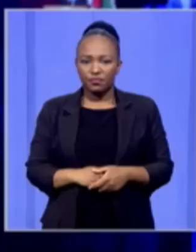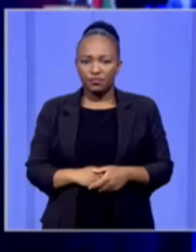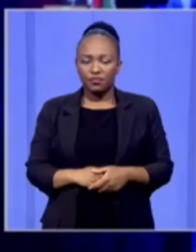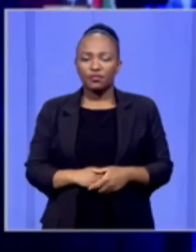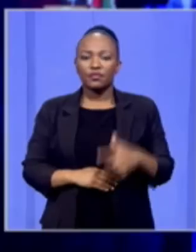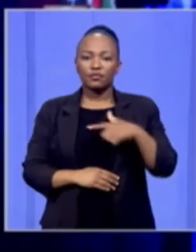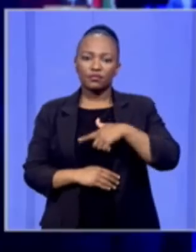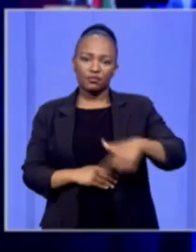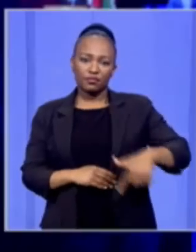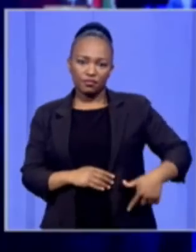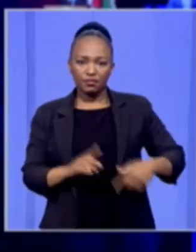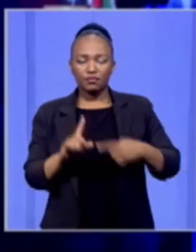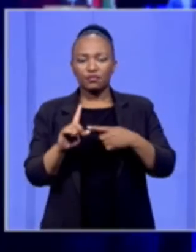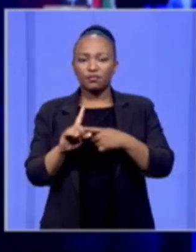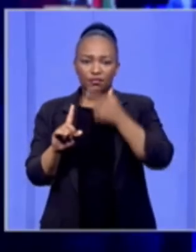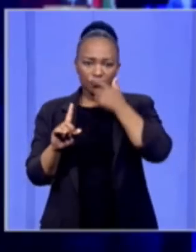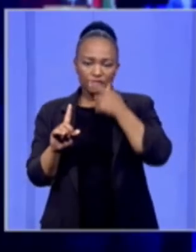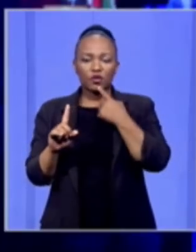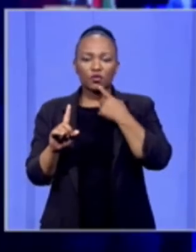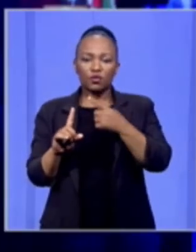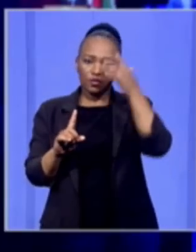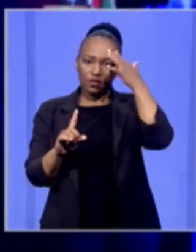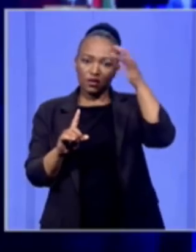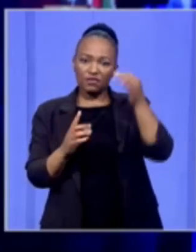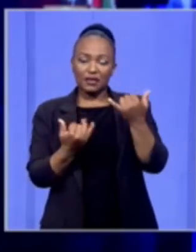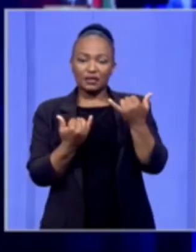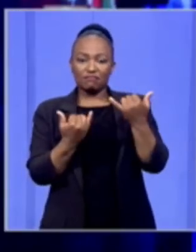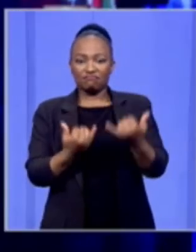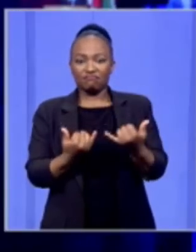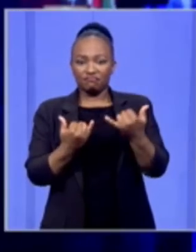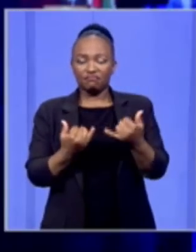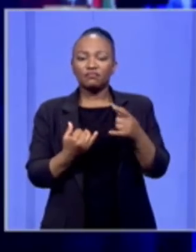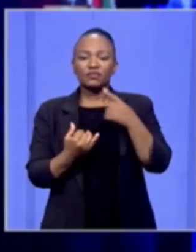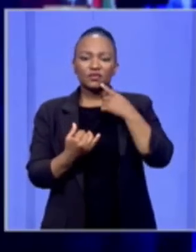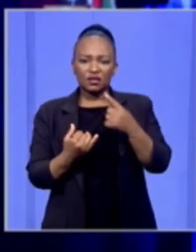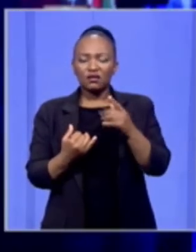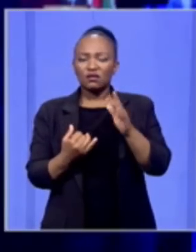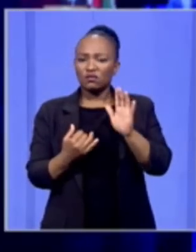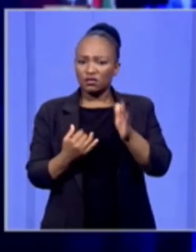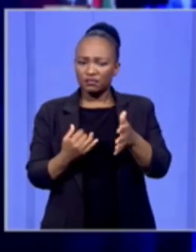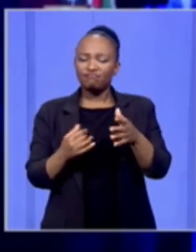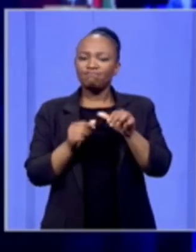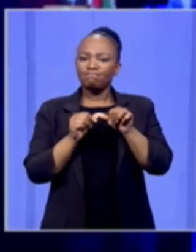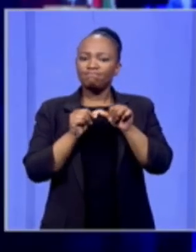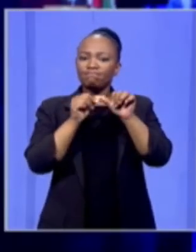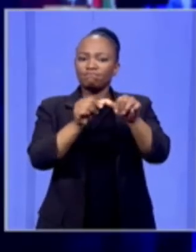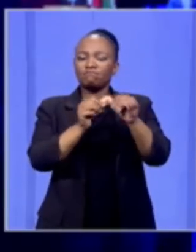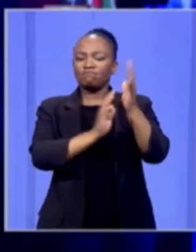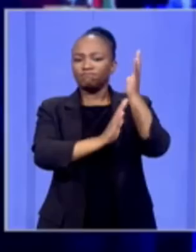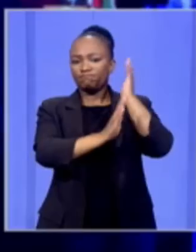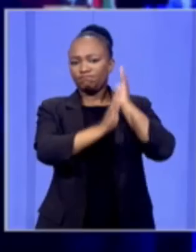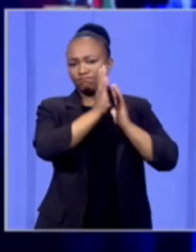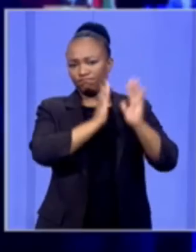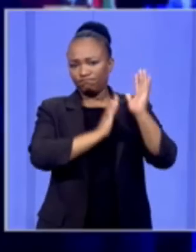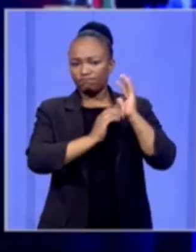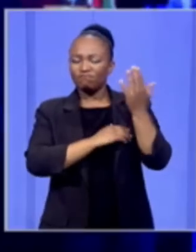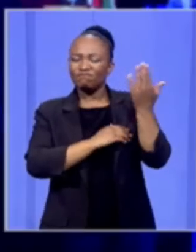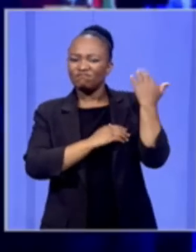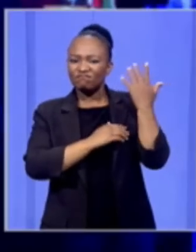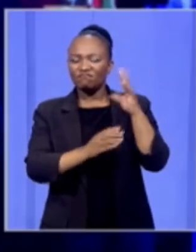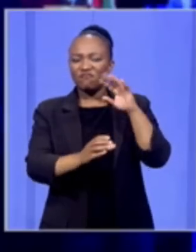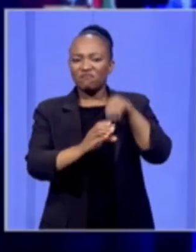Mopresidente Cyril Ramaphosa o re mmuso o teng ha jwale o itlama hore o tla tlotla le ho baballa nalane ya bahale ba bileng le kabelo ya mantlha